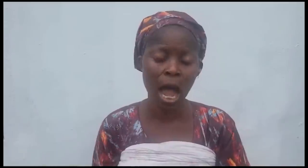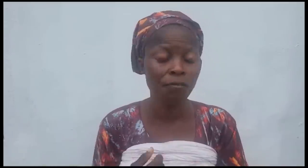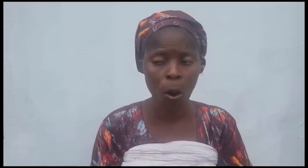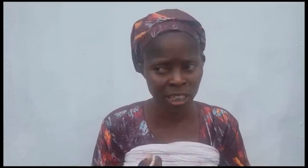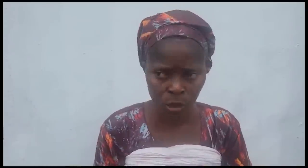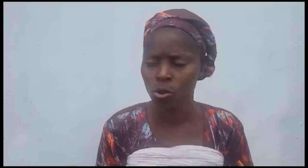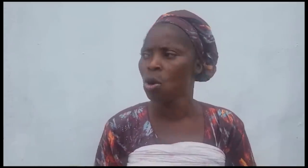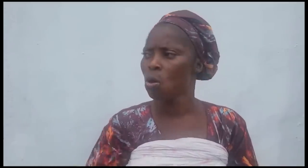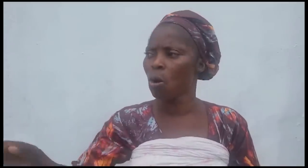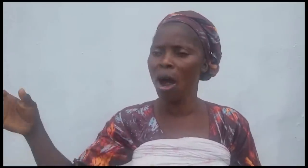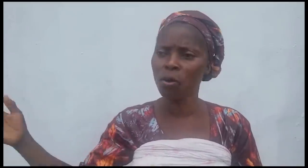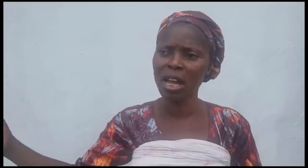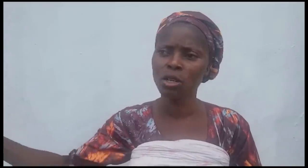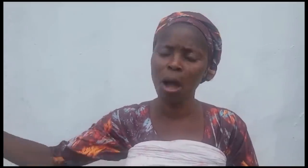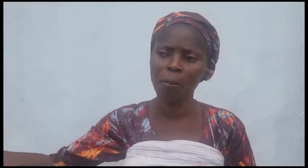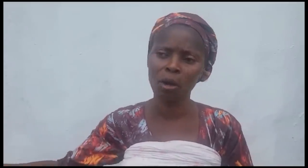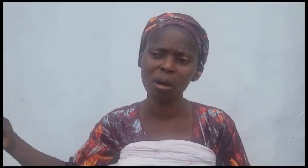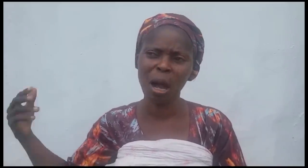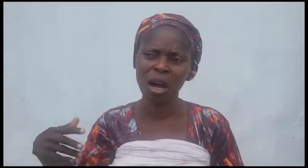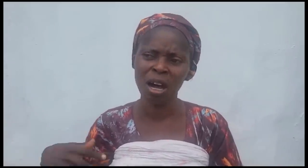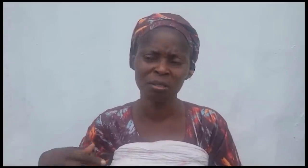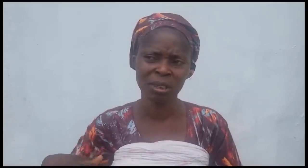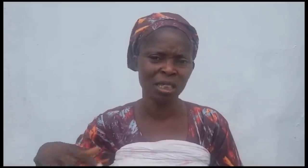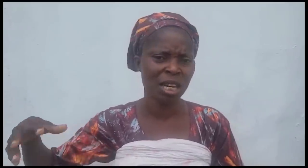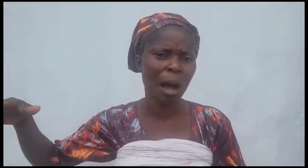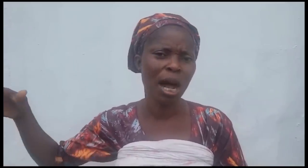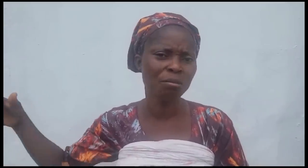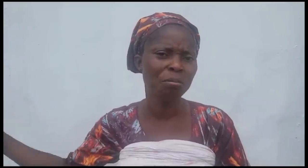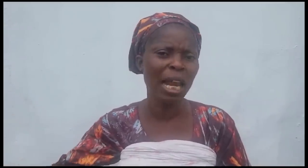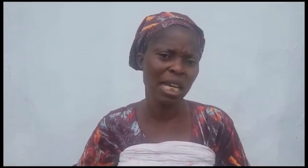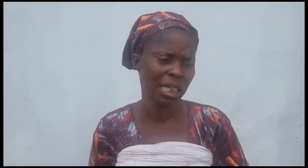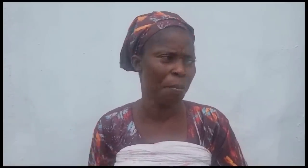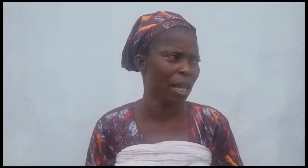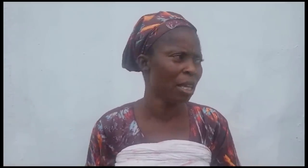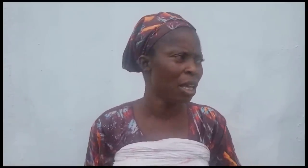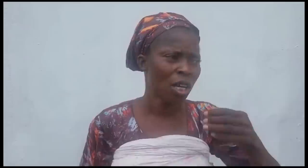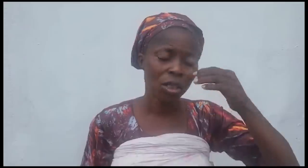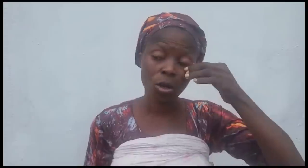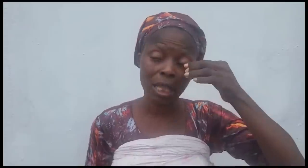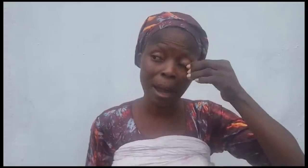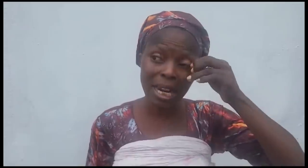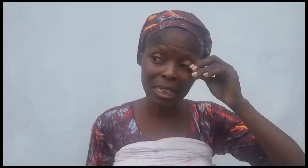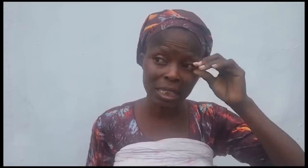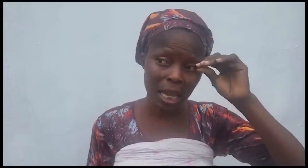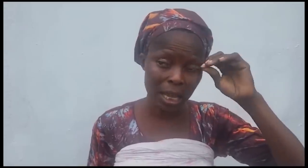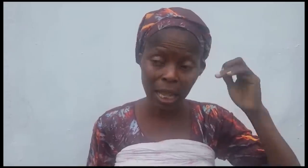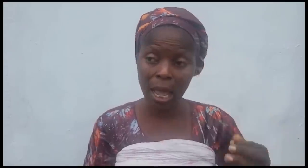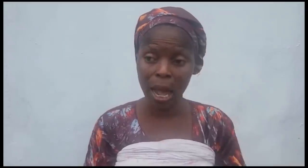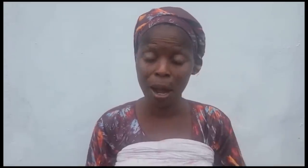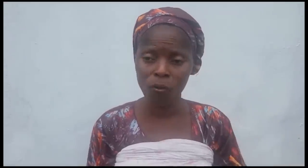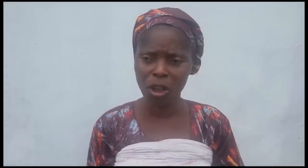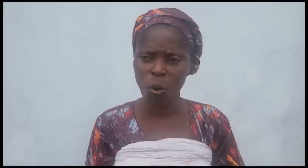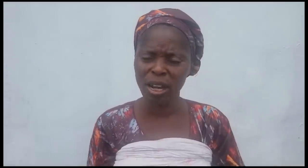one, I found out, I see, well, for one, room, and part of the come on. Manage me. So ta ba de ti de